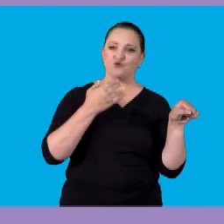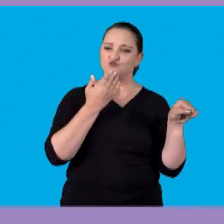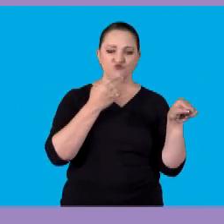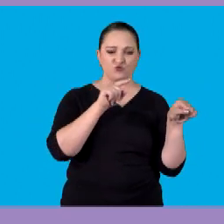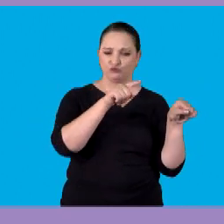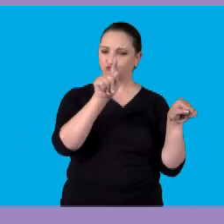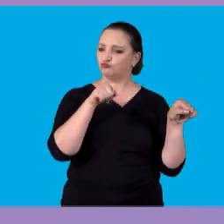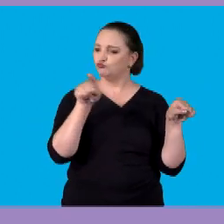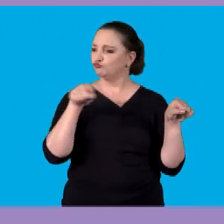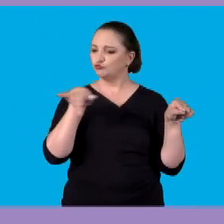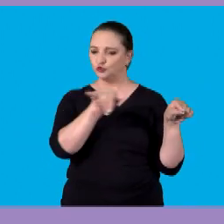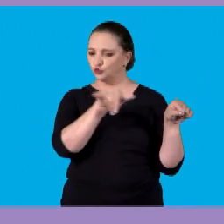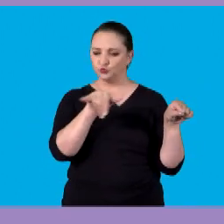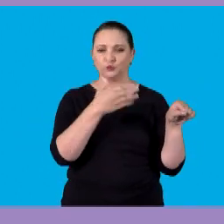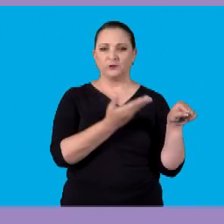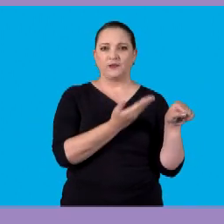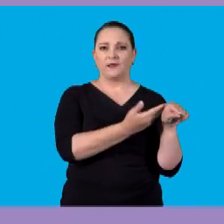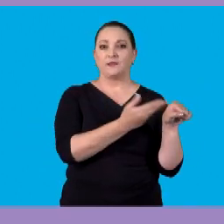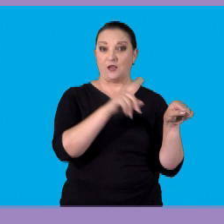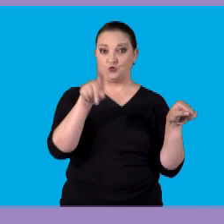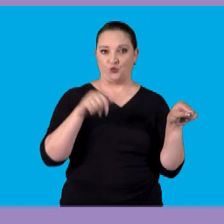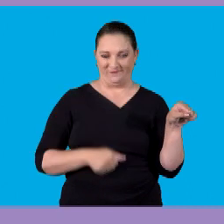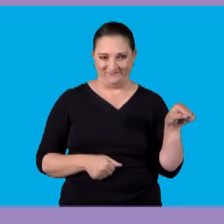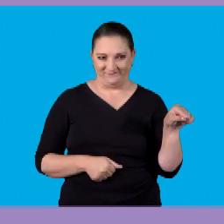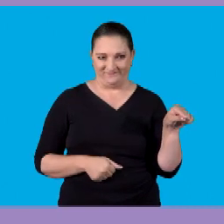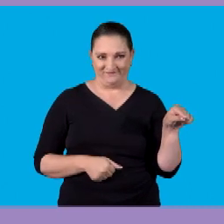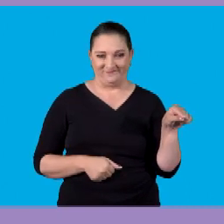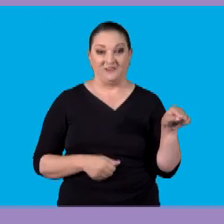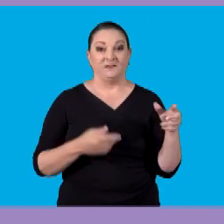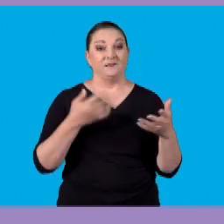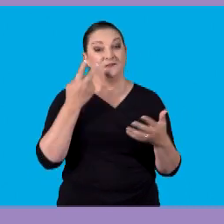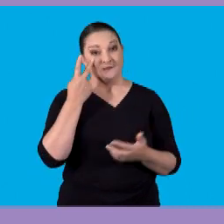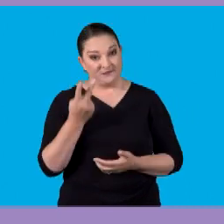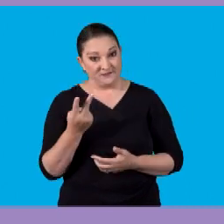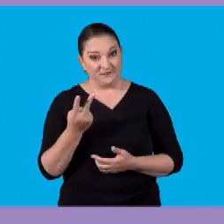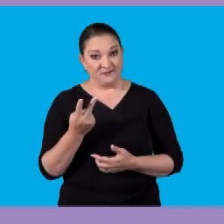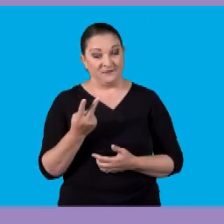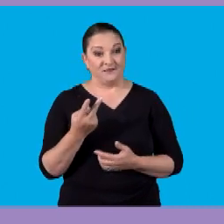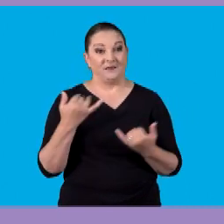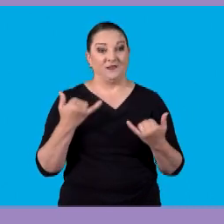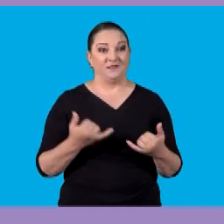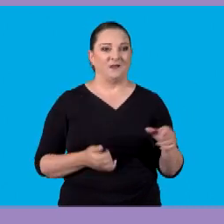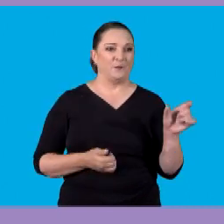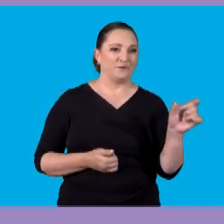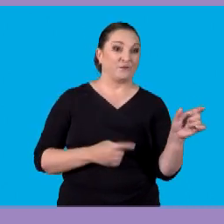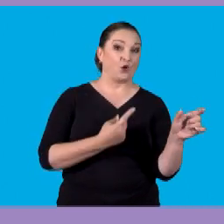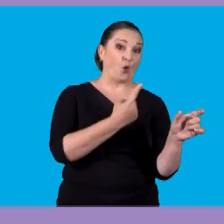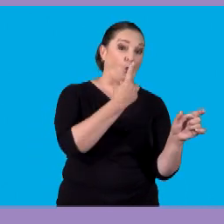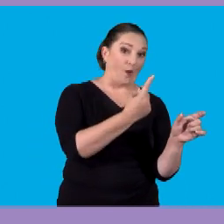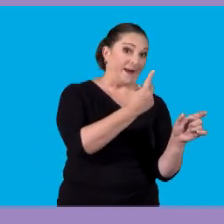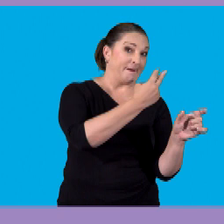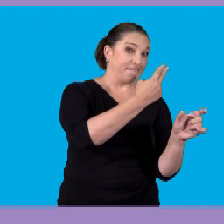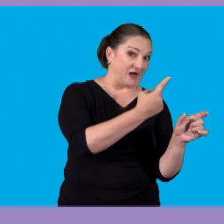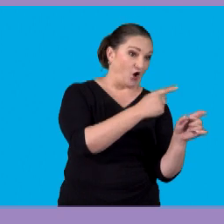the quadrilateral that this property applies to. So we have there at least one pair